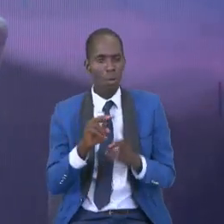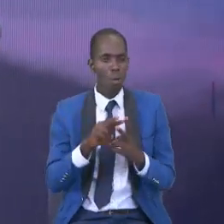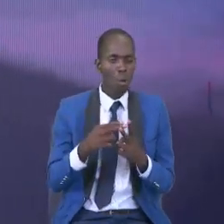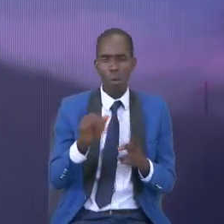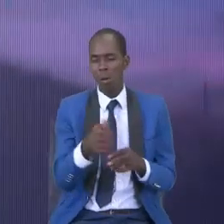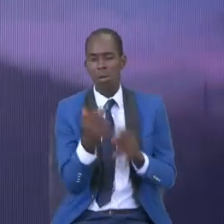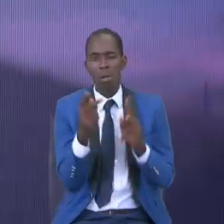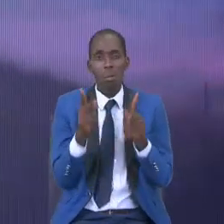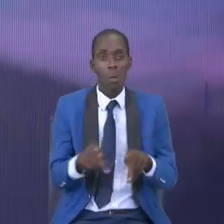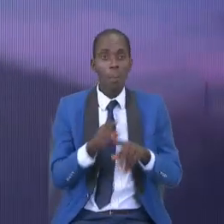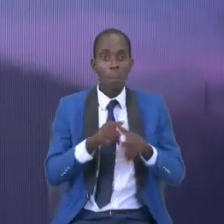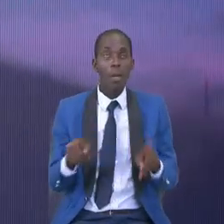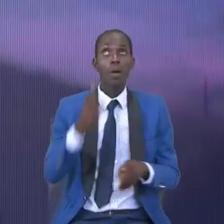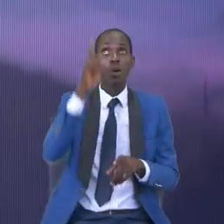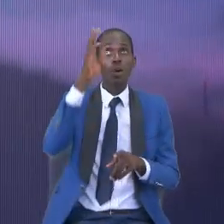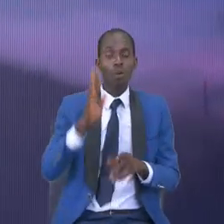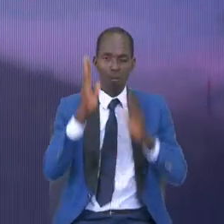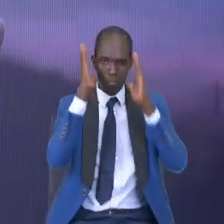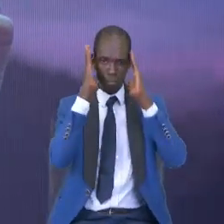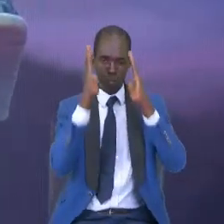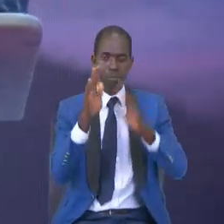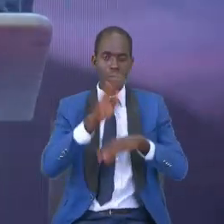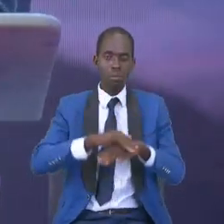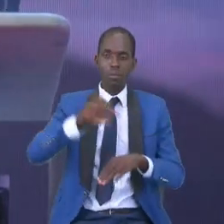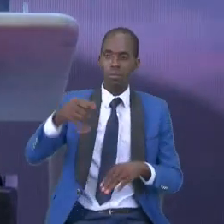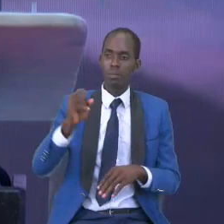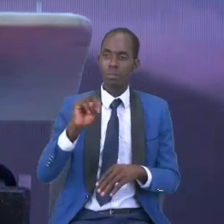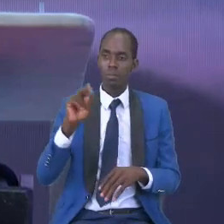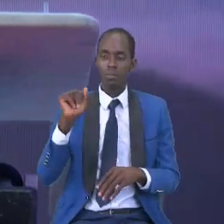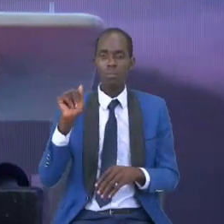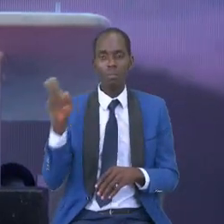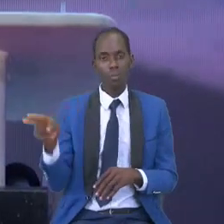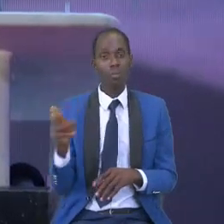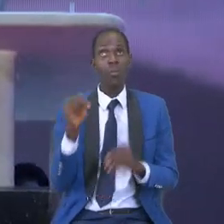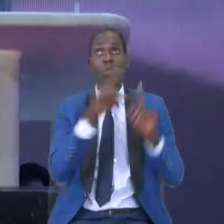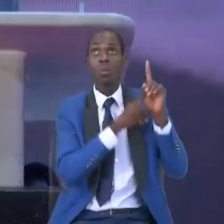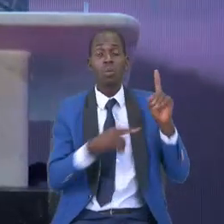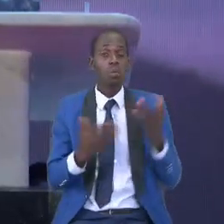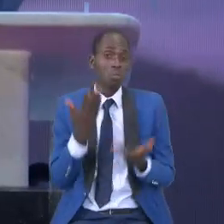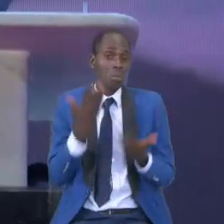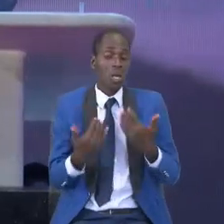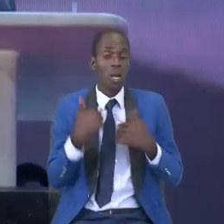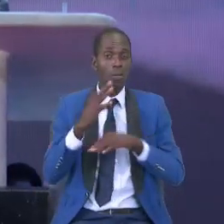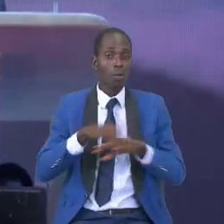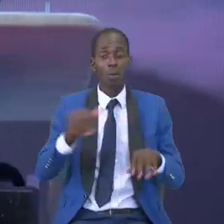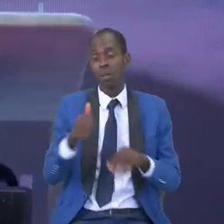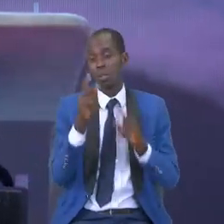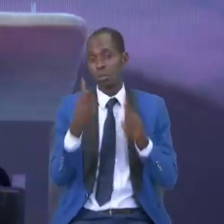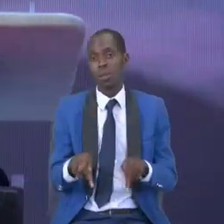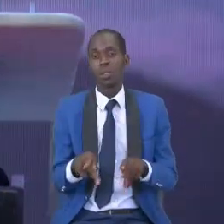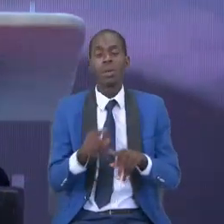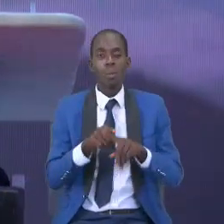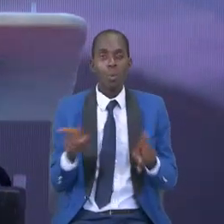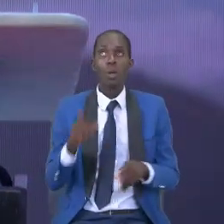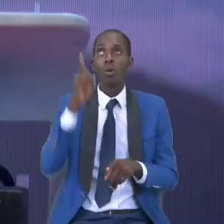individual, but he centered on Jonah. The Lord could have called any other person but you, but he decided that